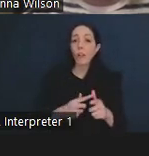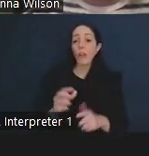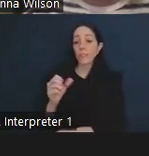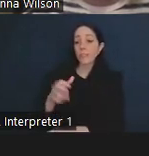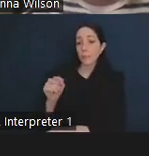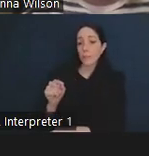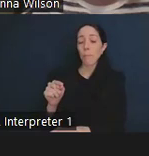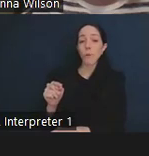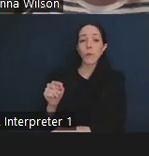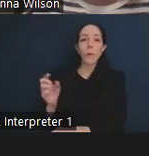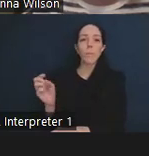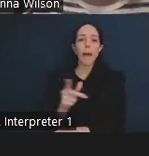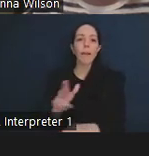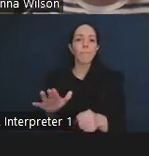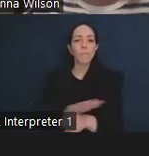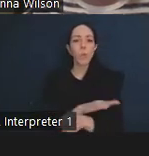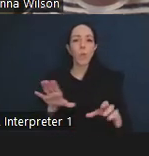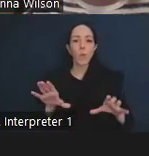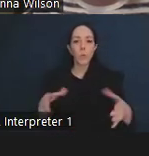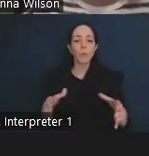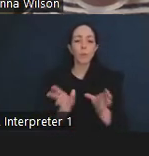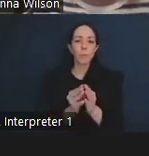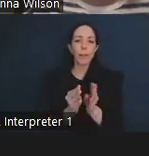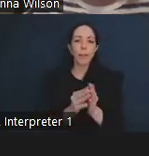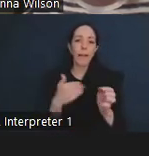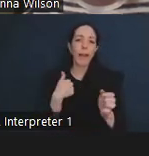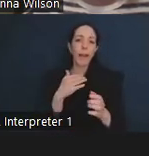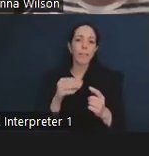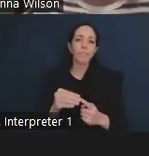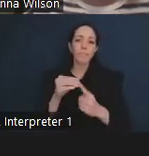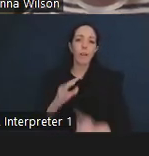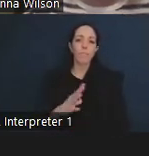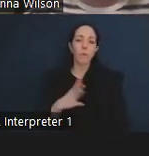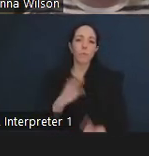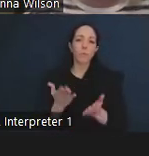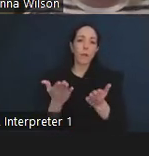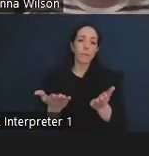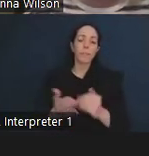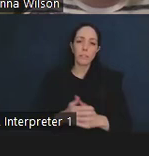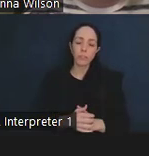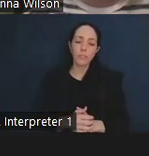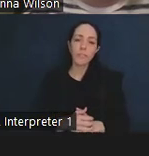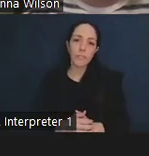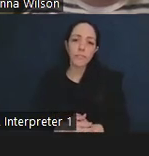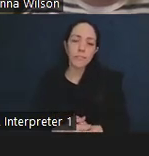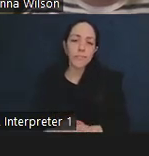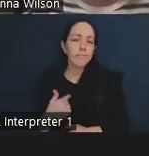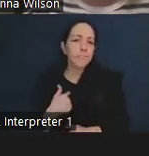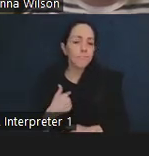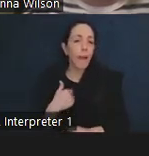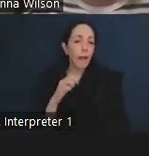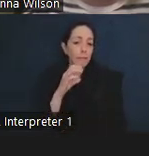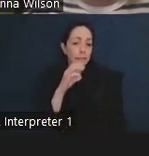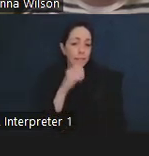a recommendation for the full committee. I anticipate that would require the members